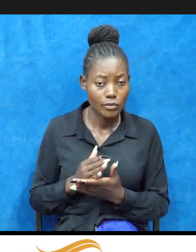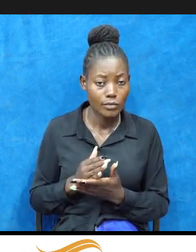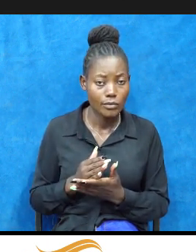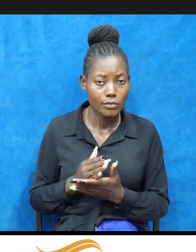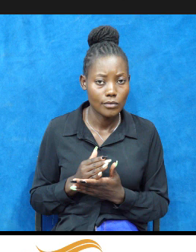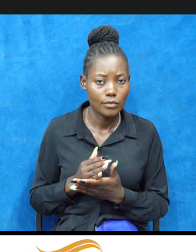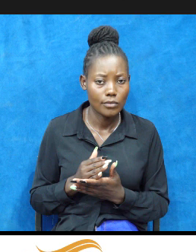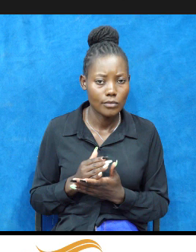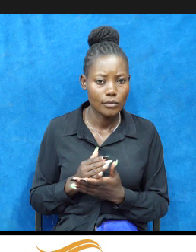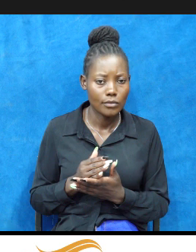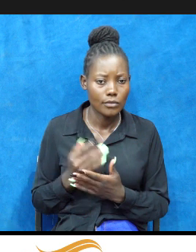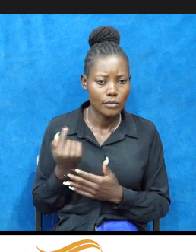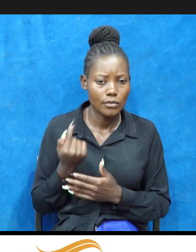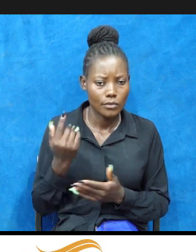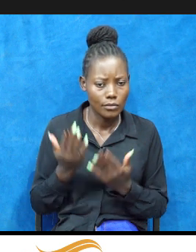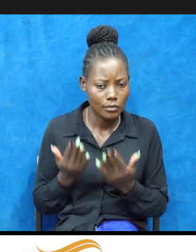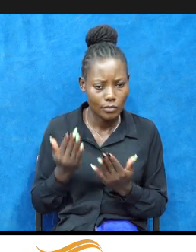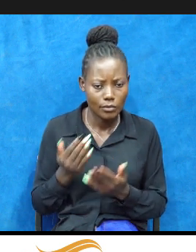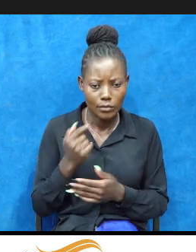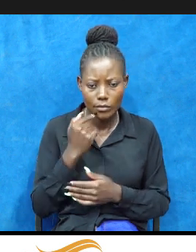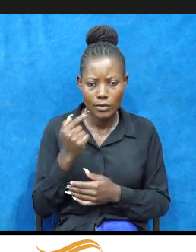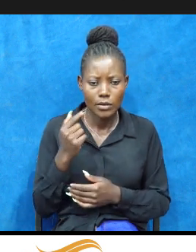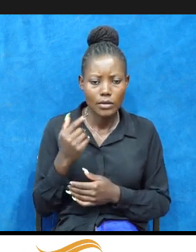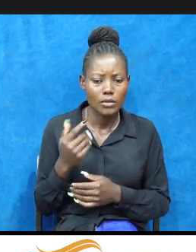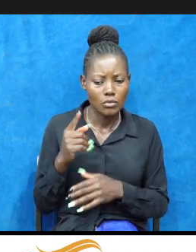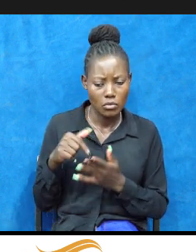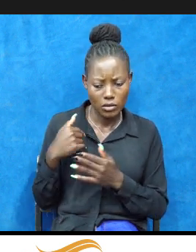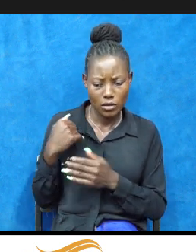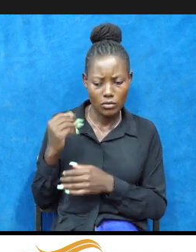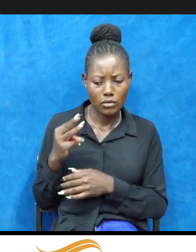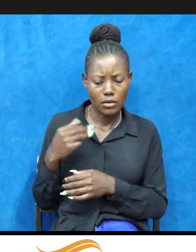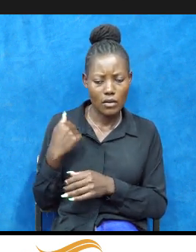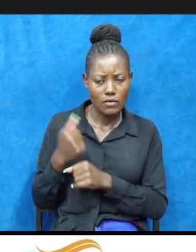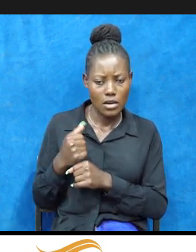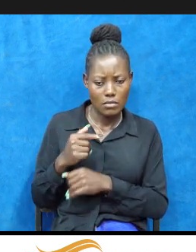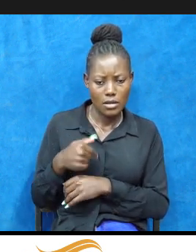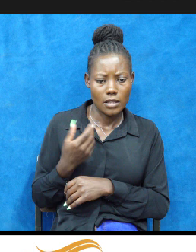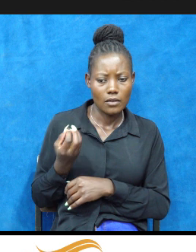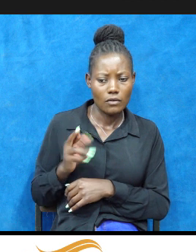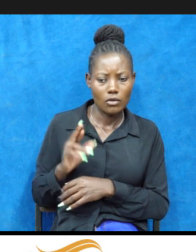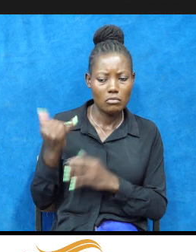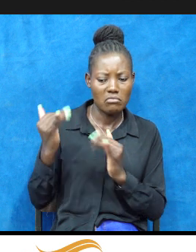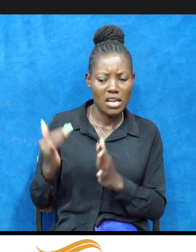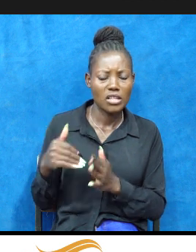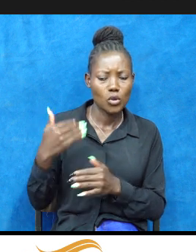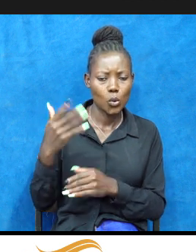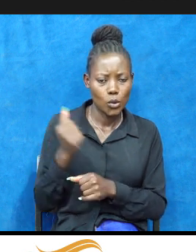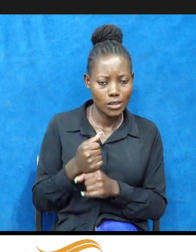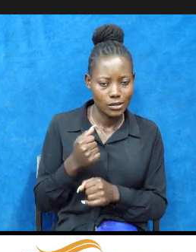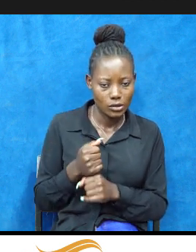but it arguably may be the hardest thing I've ever done myself or had athletes do. It is brutal.